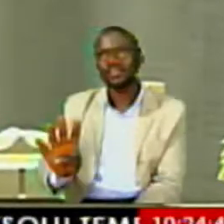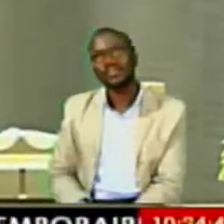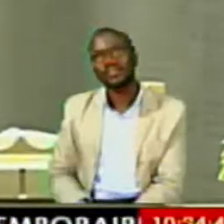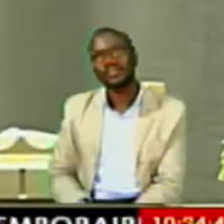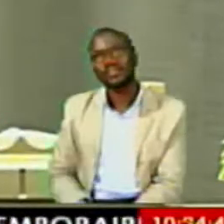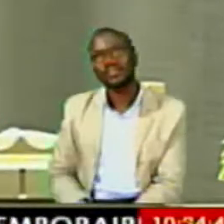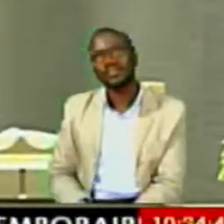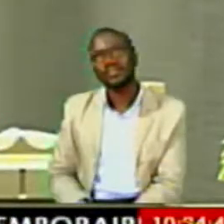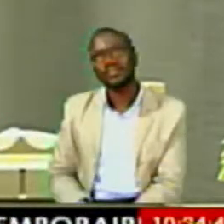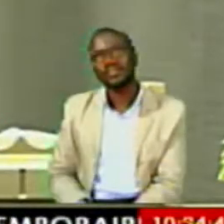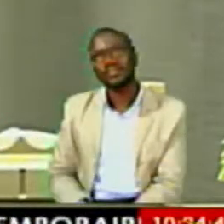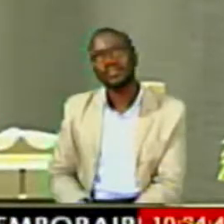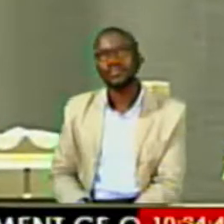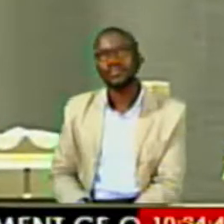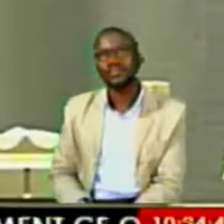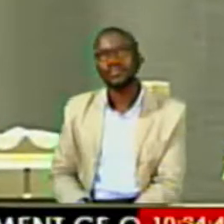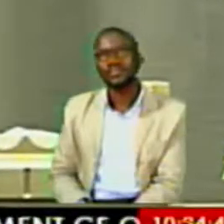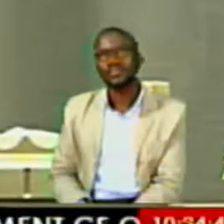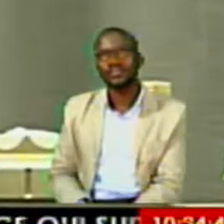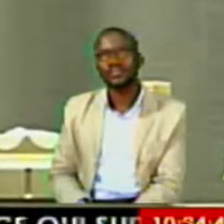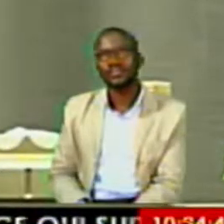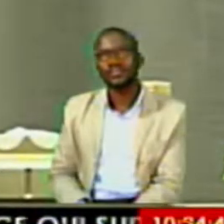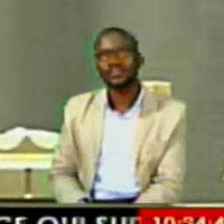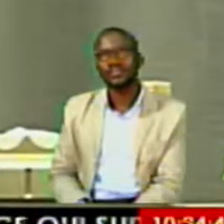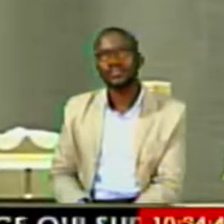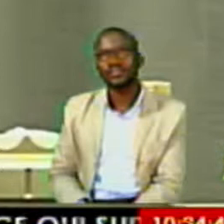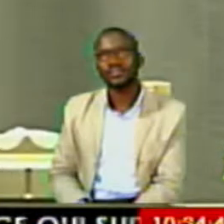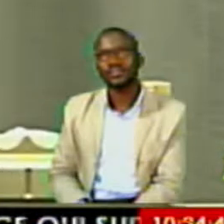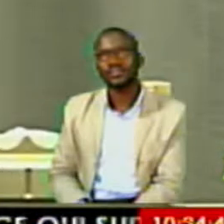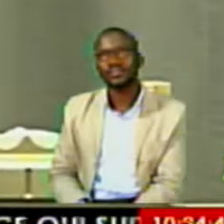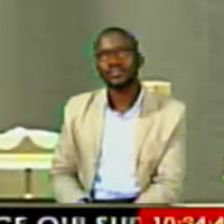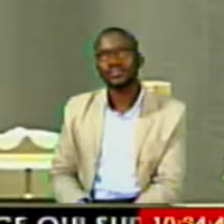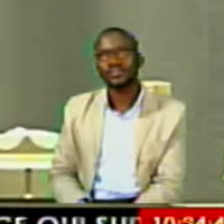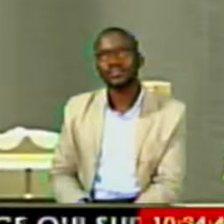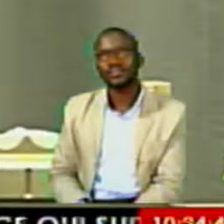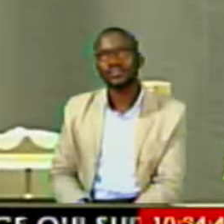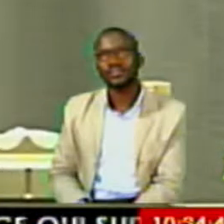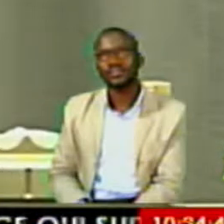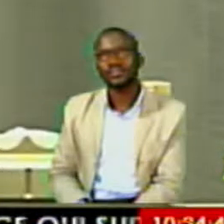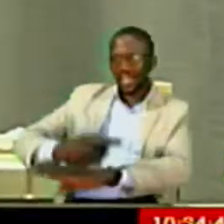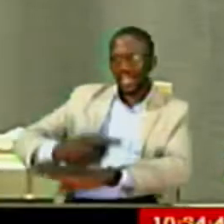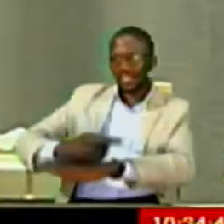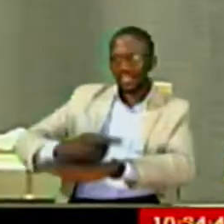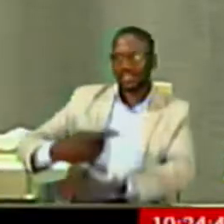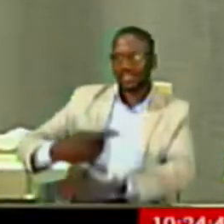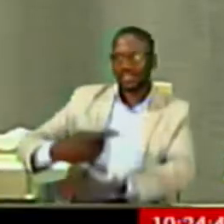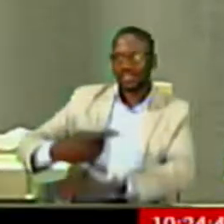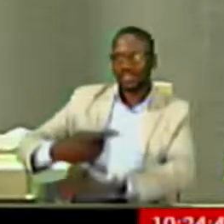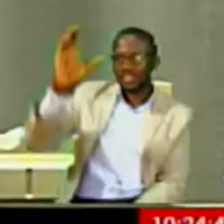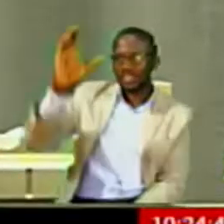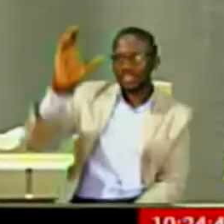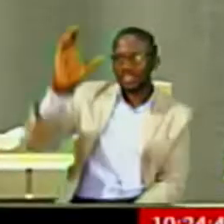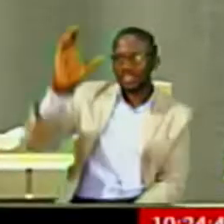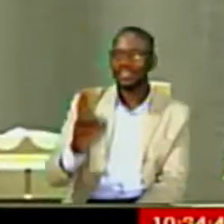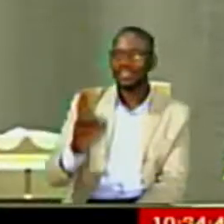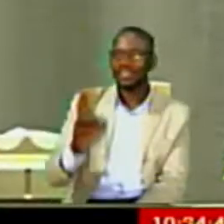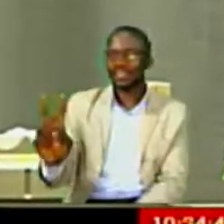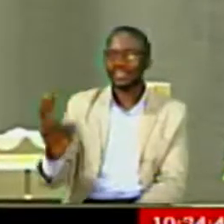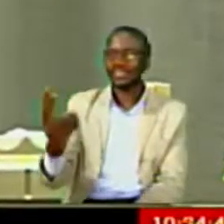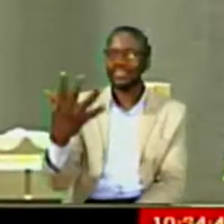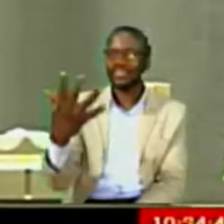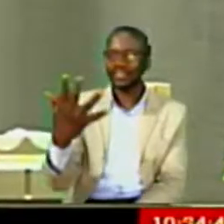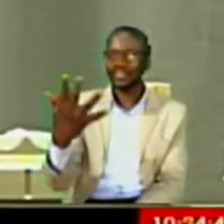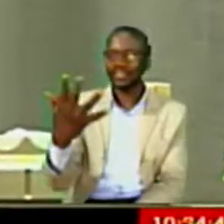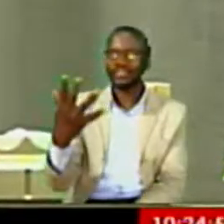4. Verse 4. Chapitre 4, pardon. Galatians 4. Galates chapitre 4. Galatians